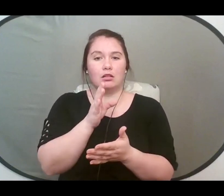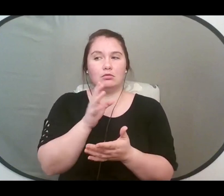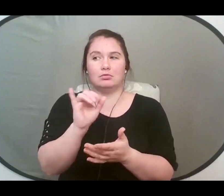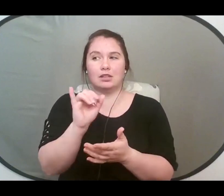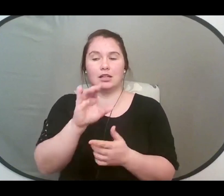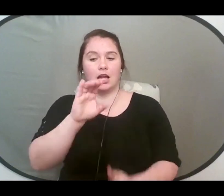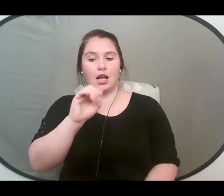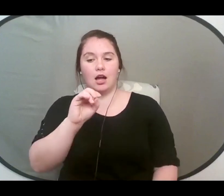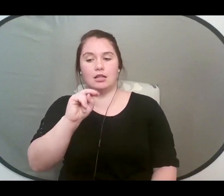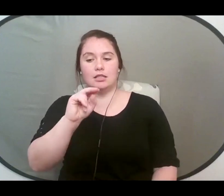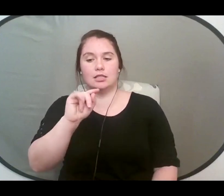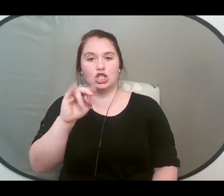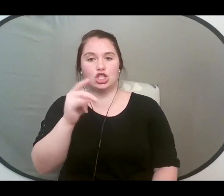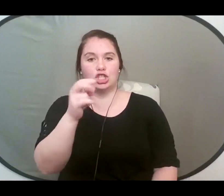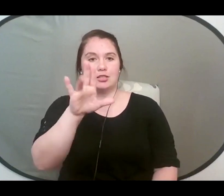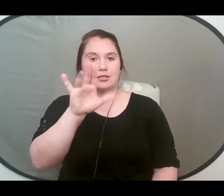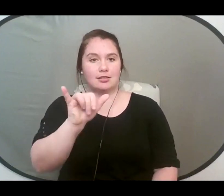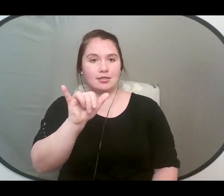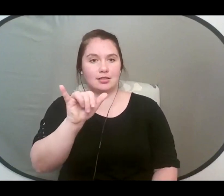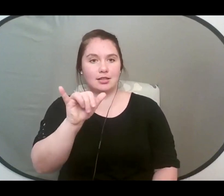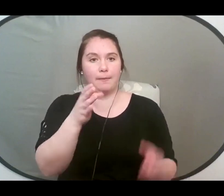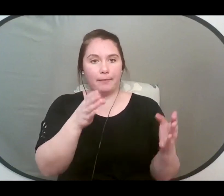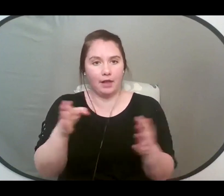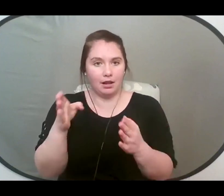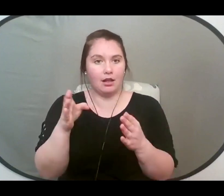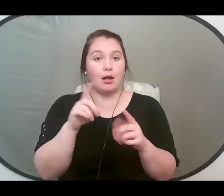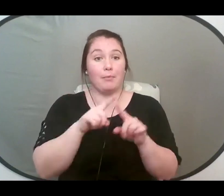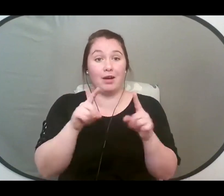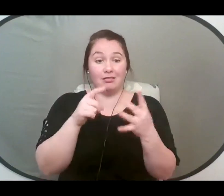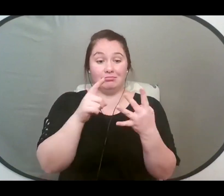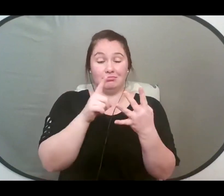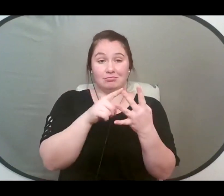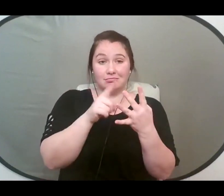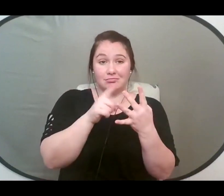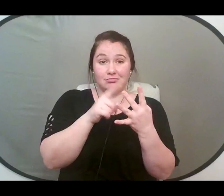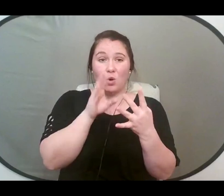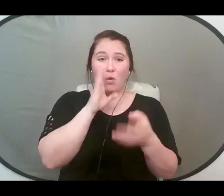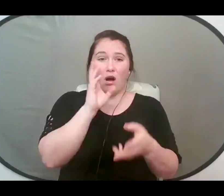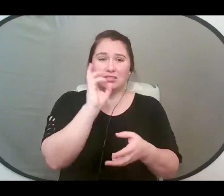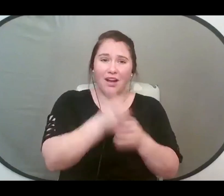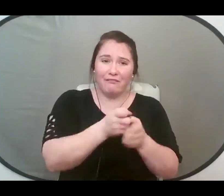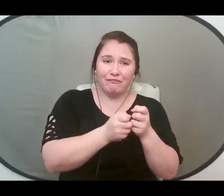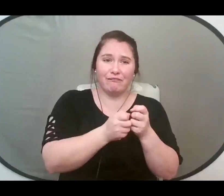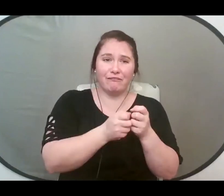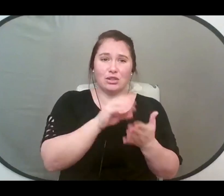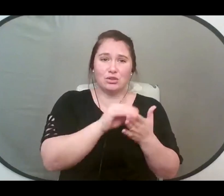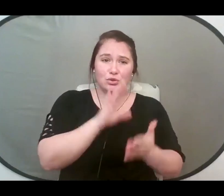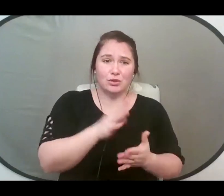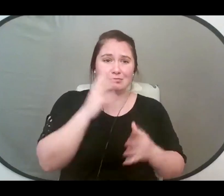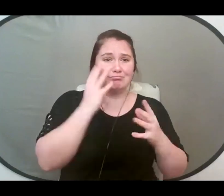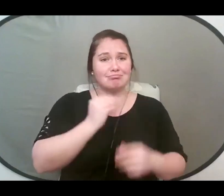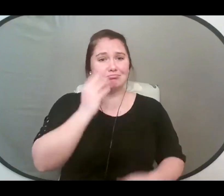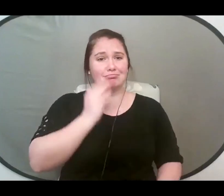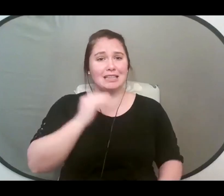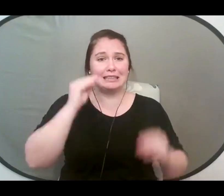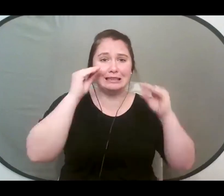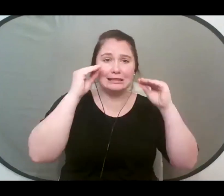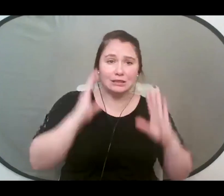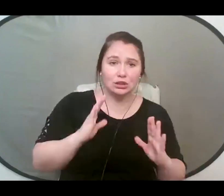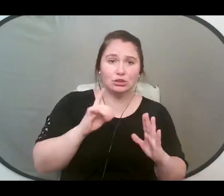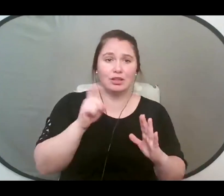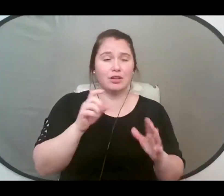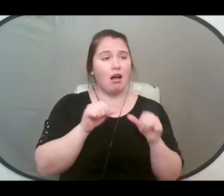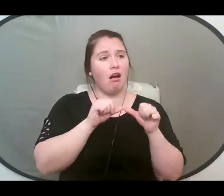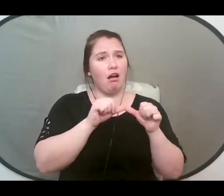plan. But I felt that this option, renovating, would be more difficult on the students and the teachers. And, if,